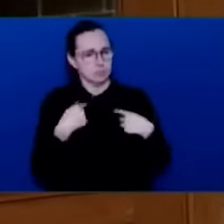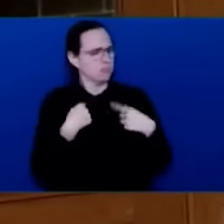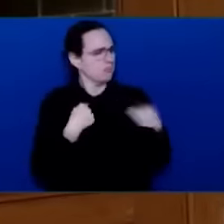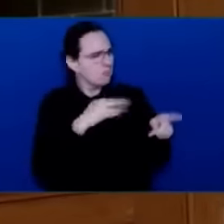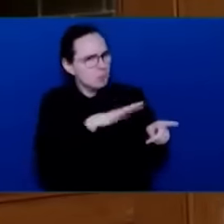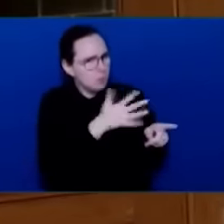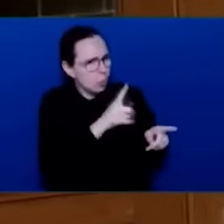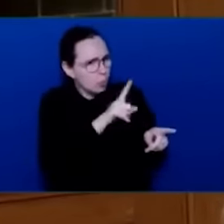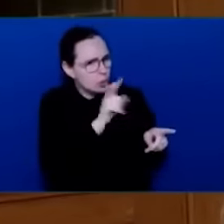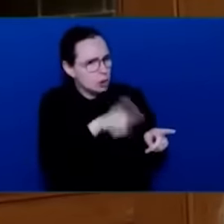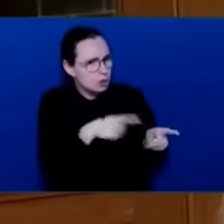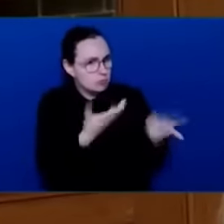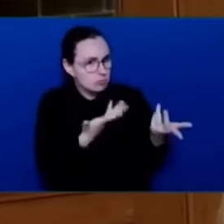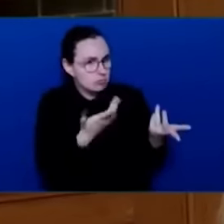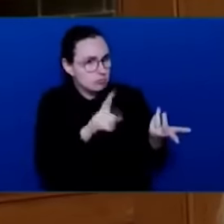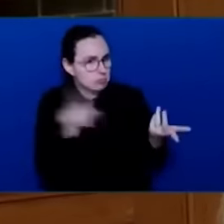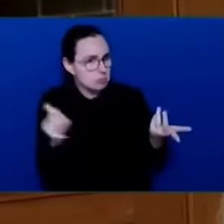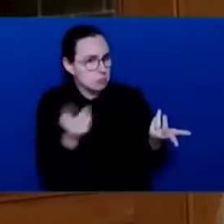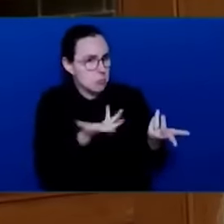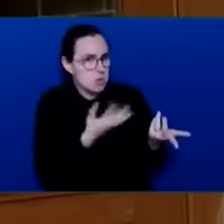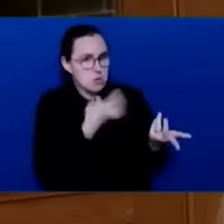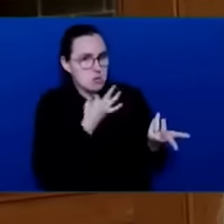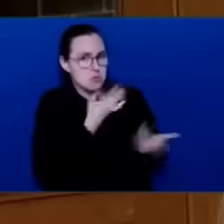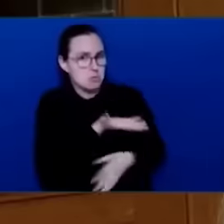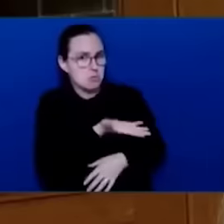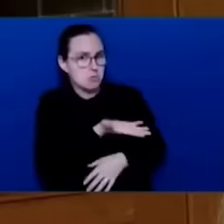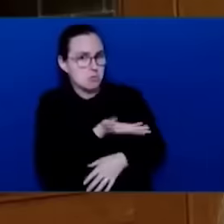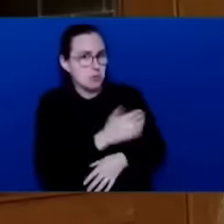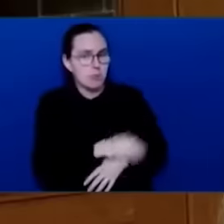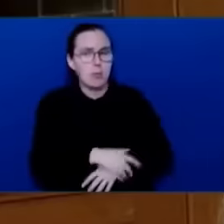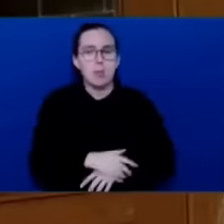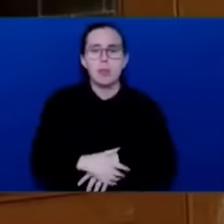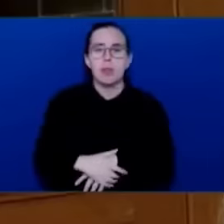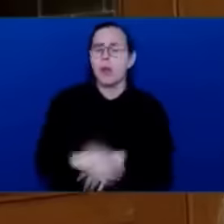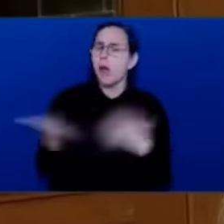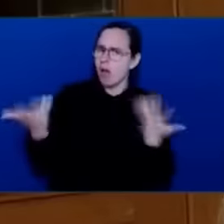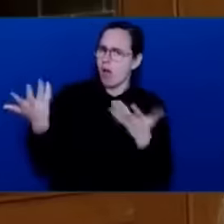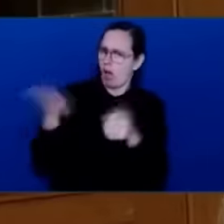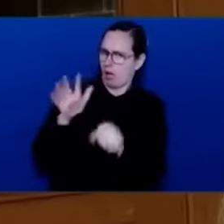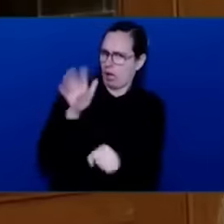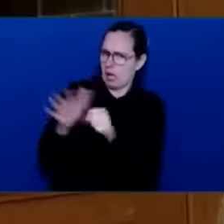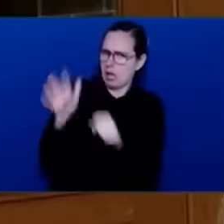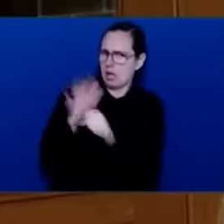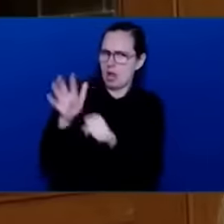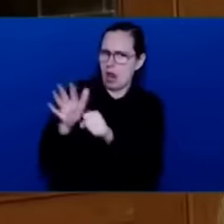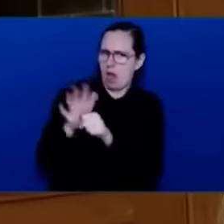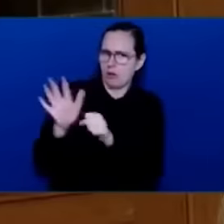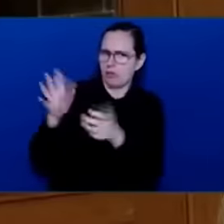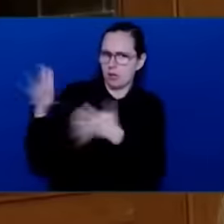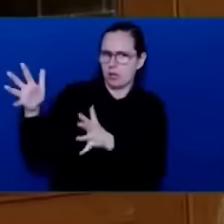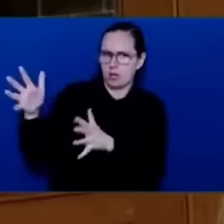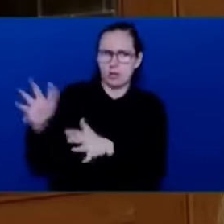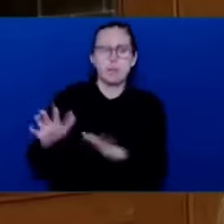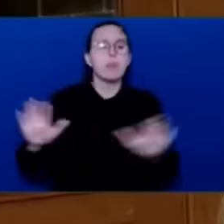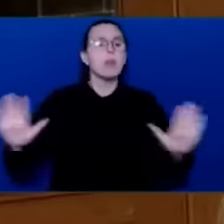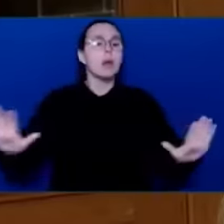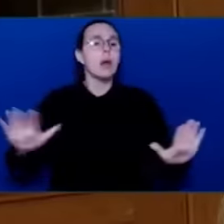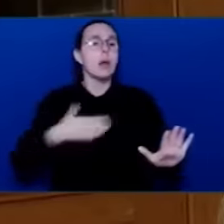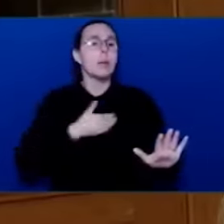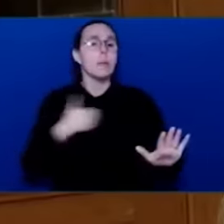Enough's enough. Question, member. Shh. Mr. Speaker. Members, members, members, members, hold it. Member,